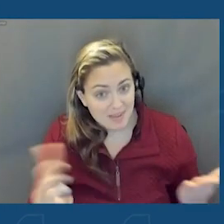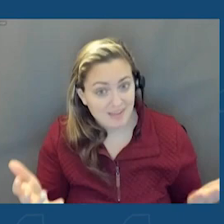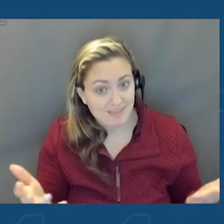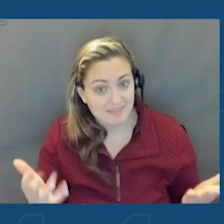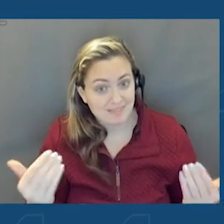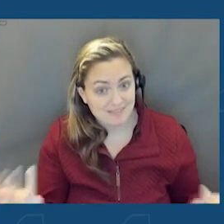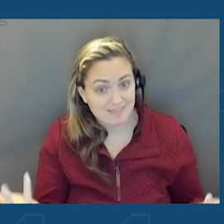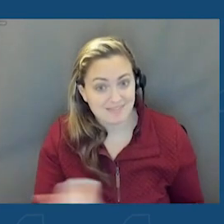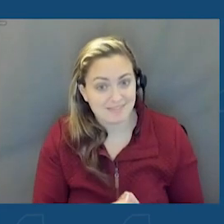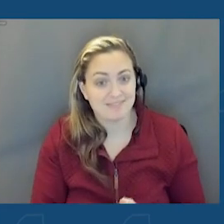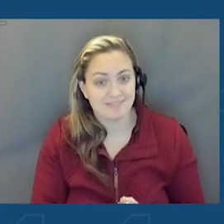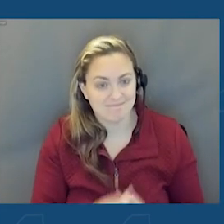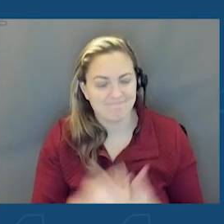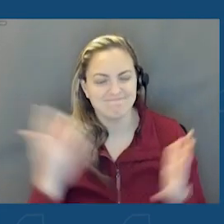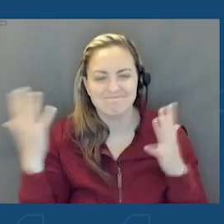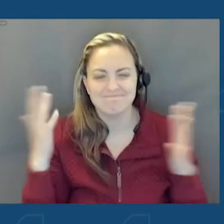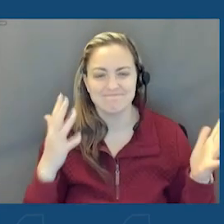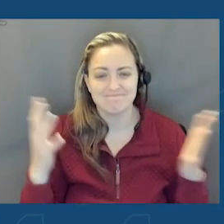that.